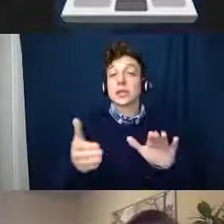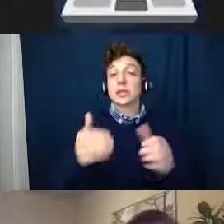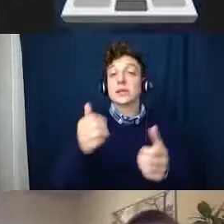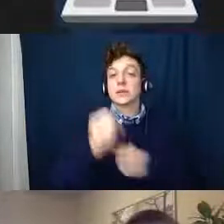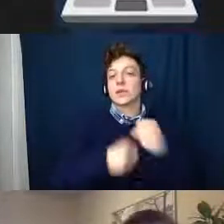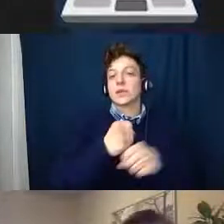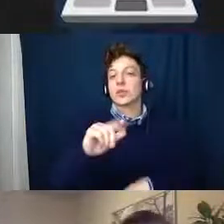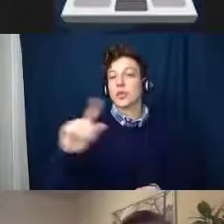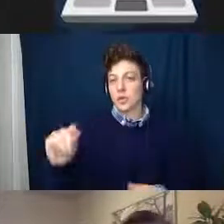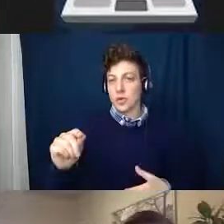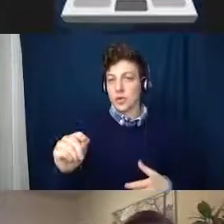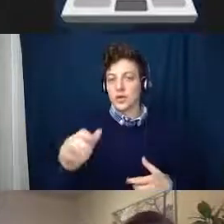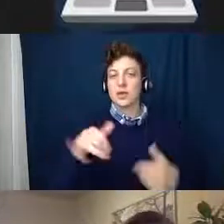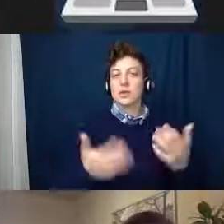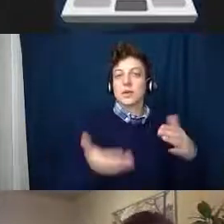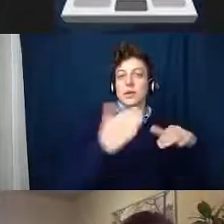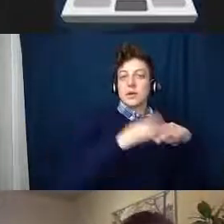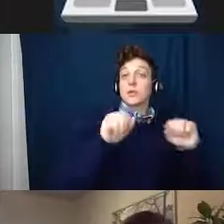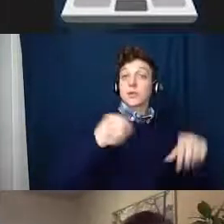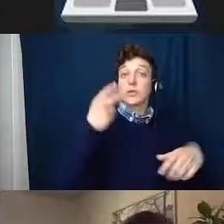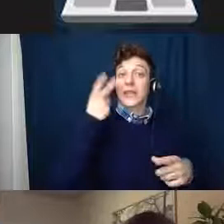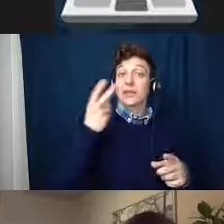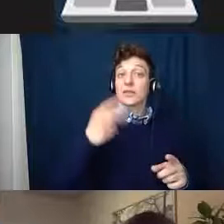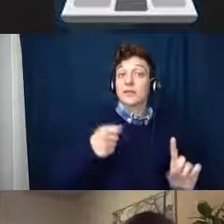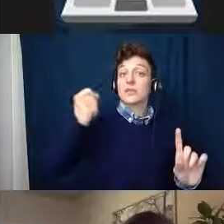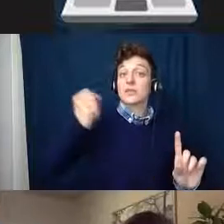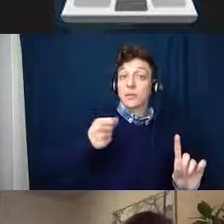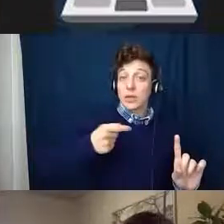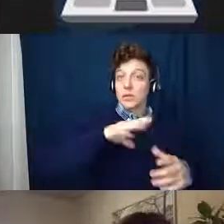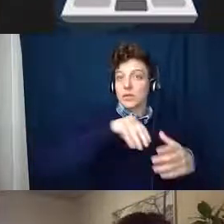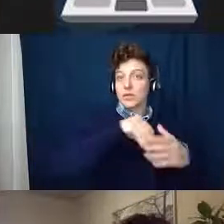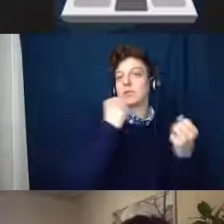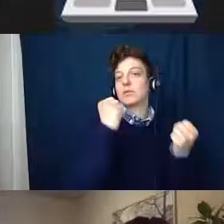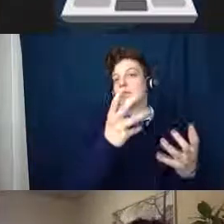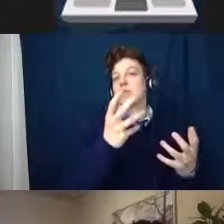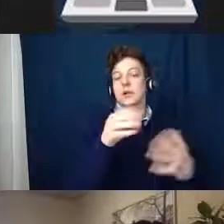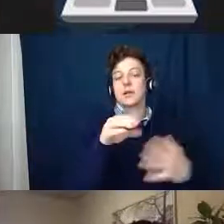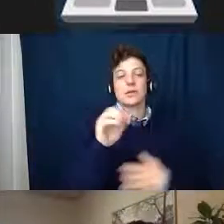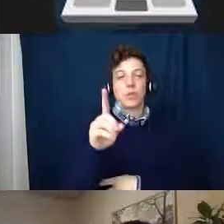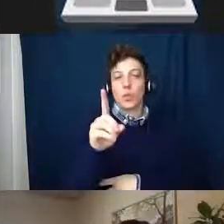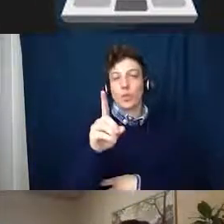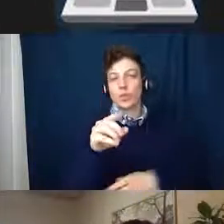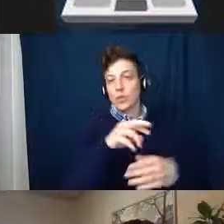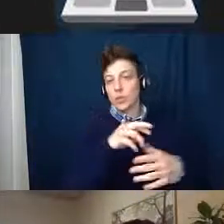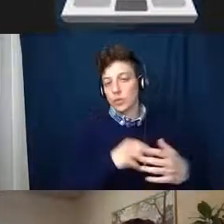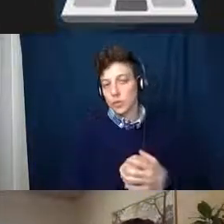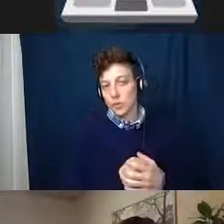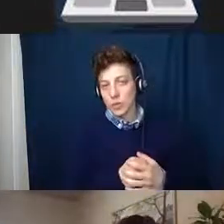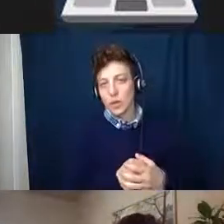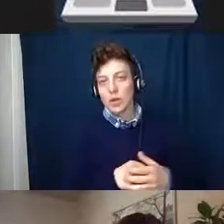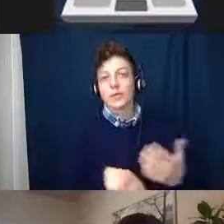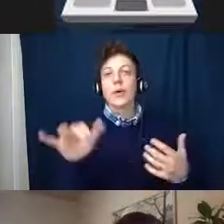see stimulants being really involved in a lot of these overdose deaths as well. And so stimulants such as cocaine